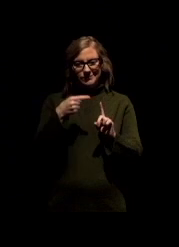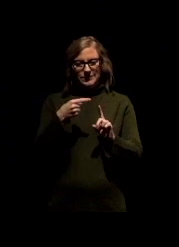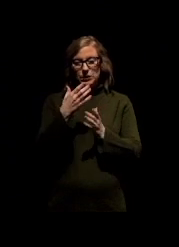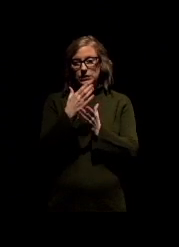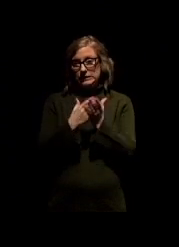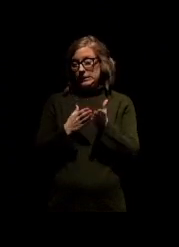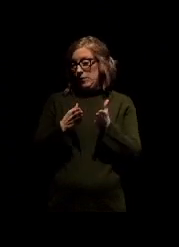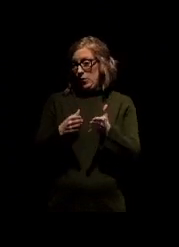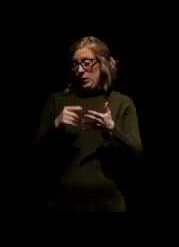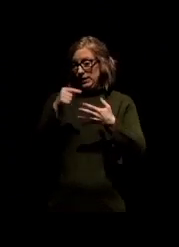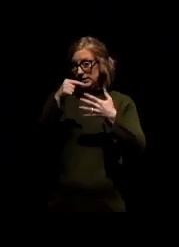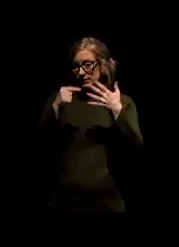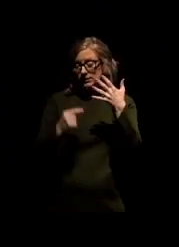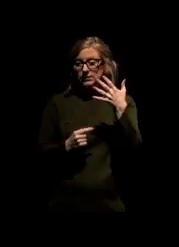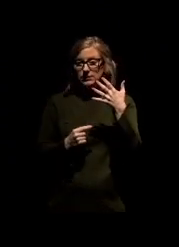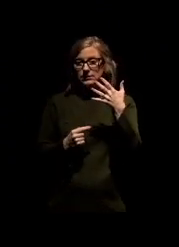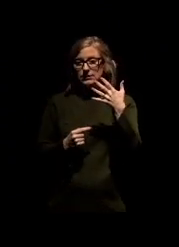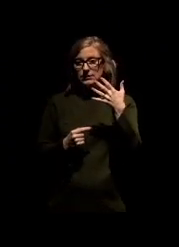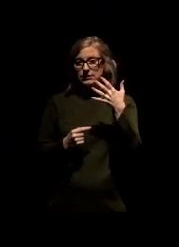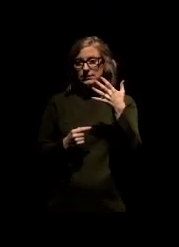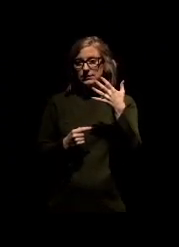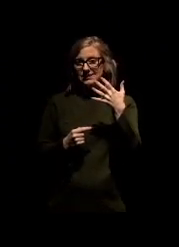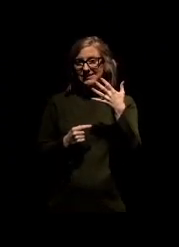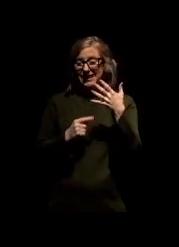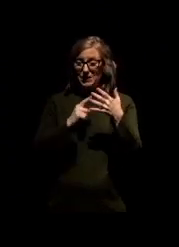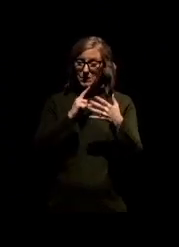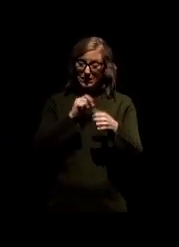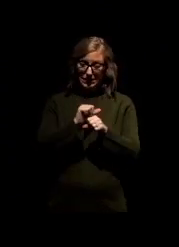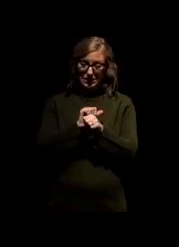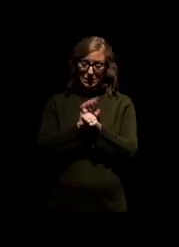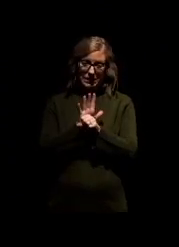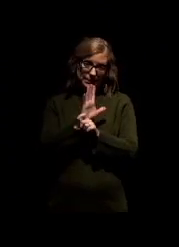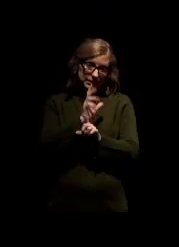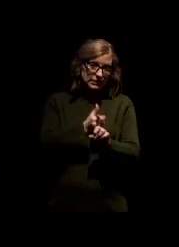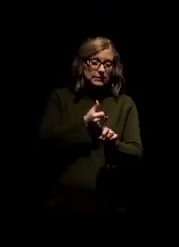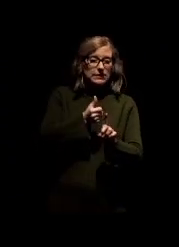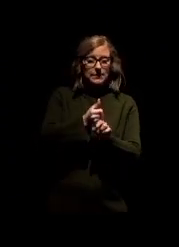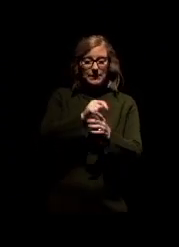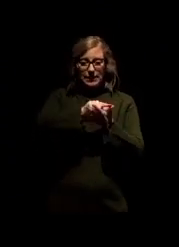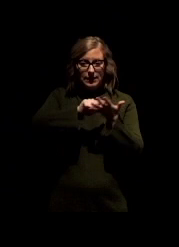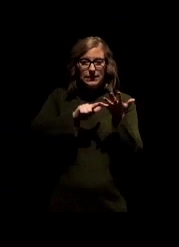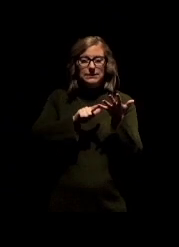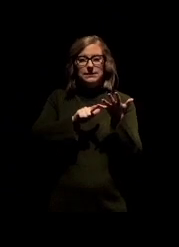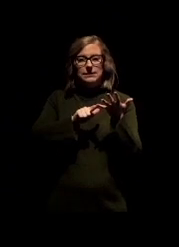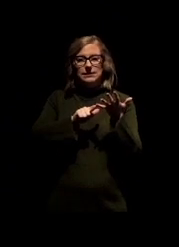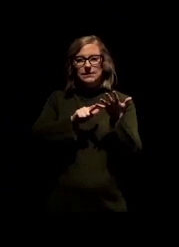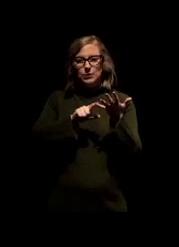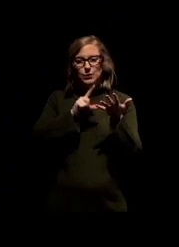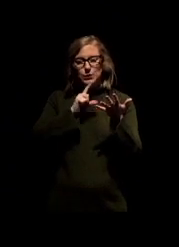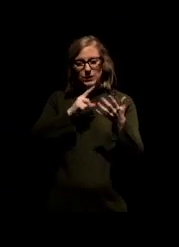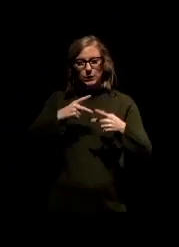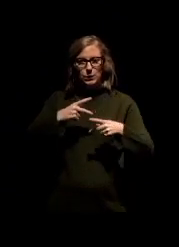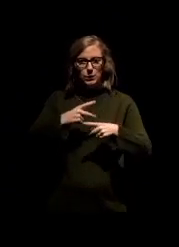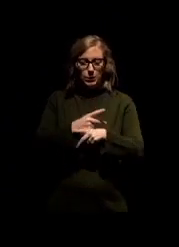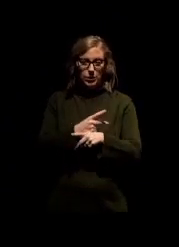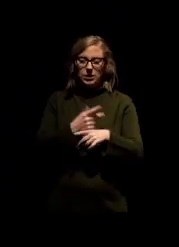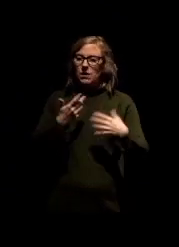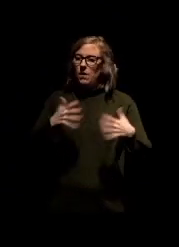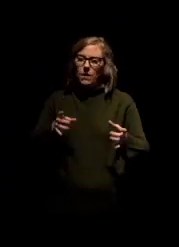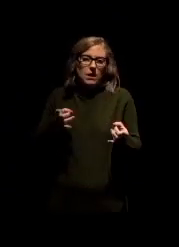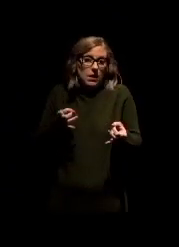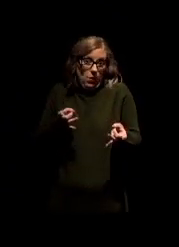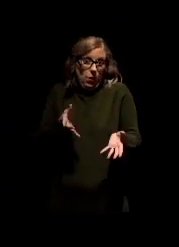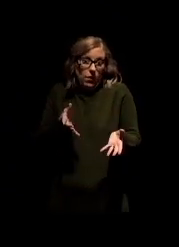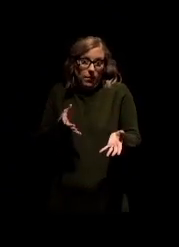These are some of the ways in which the impact of the pandemic had the conditions of worsening already